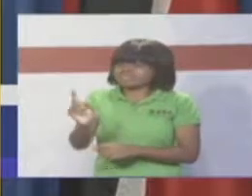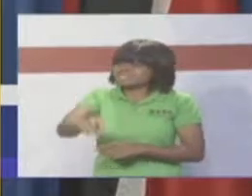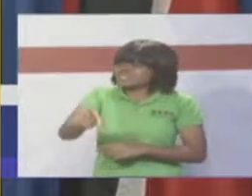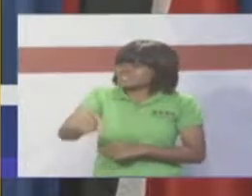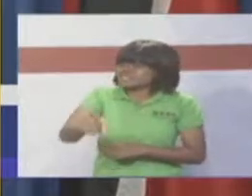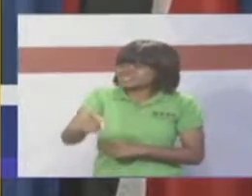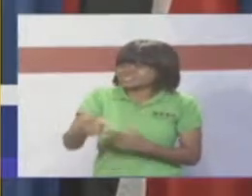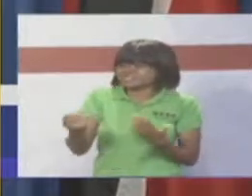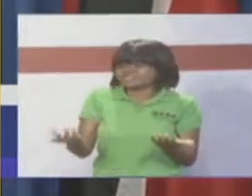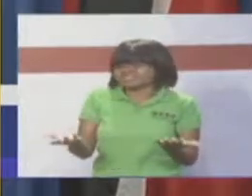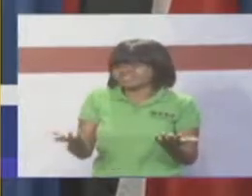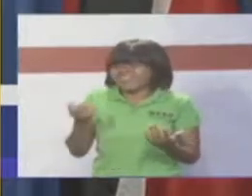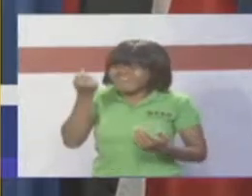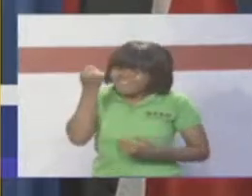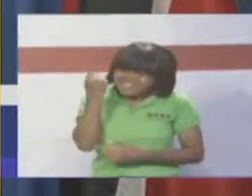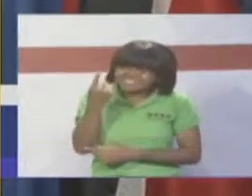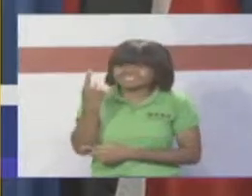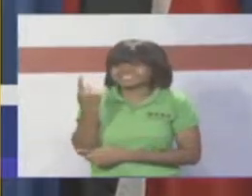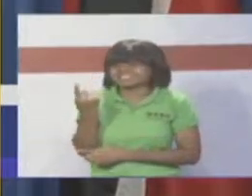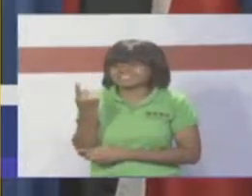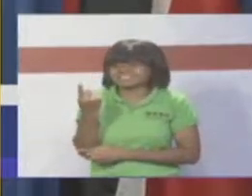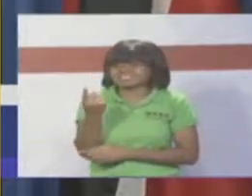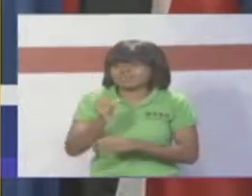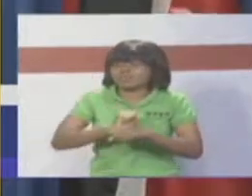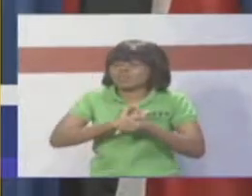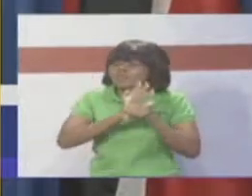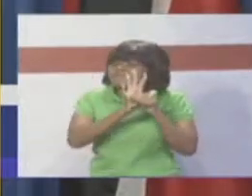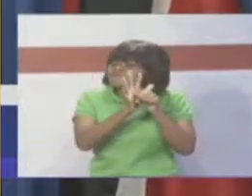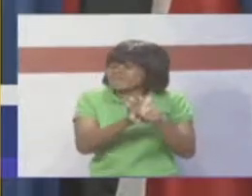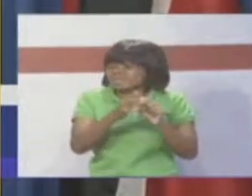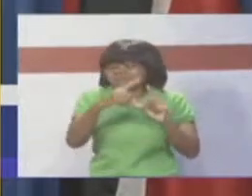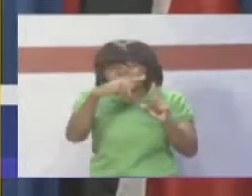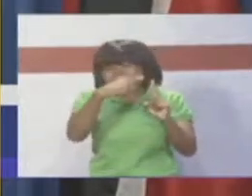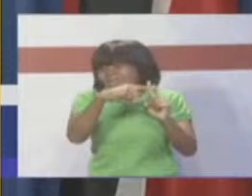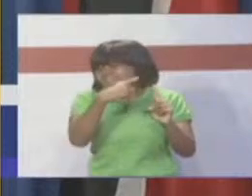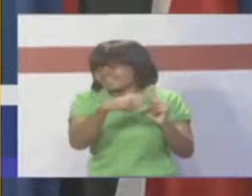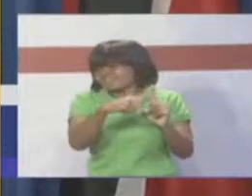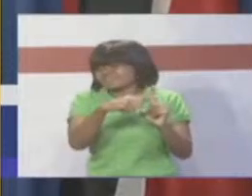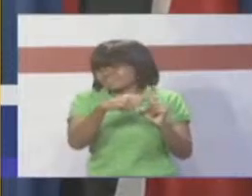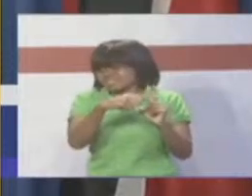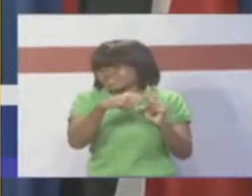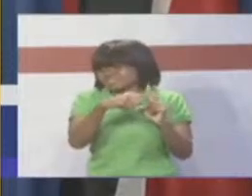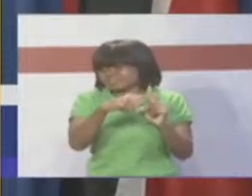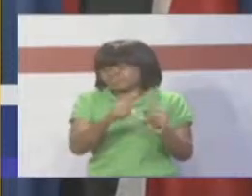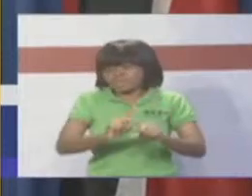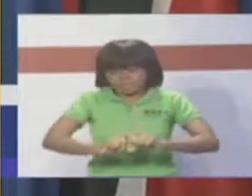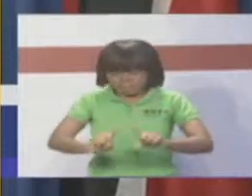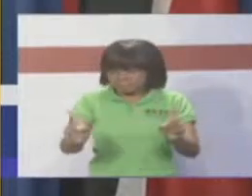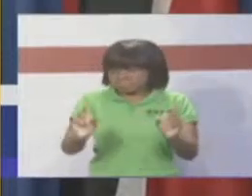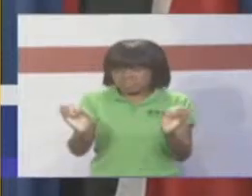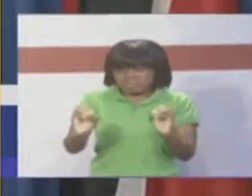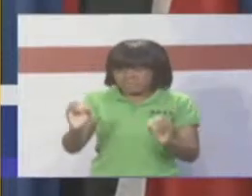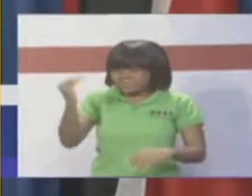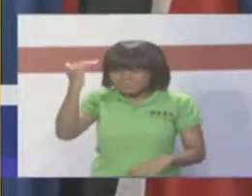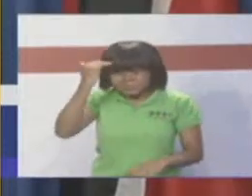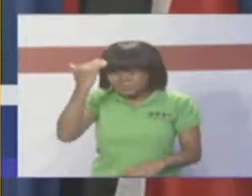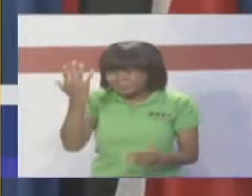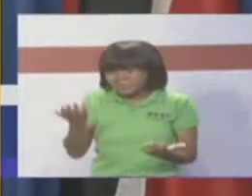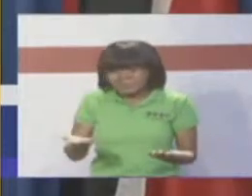COVID positive, but asymptomatic and going about their business not knowing. That's the nature of the business.